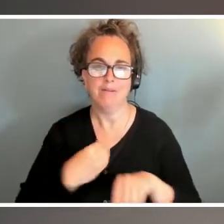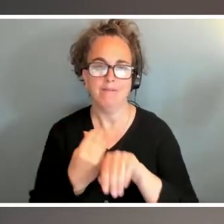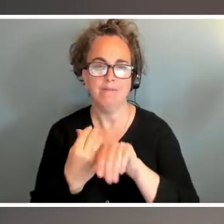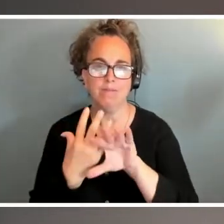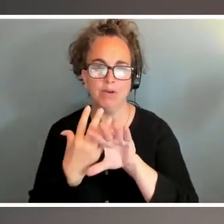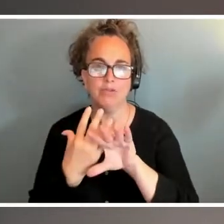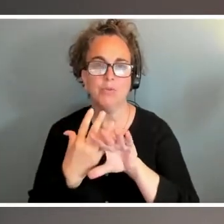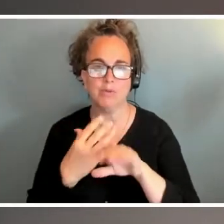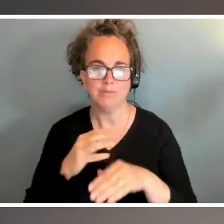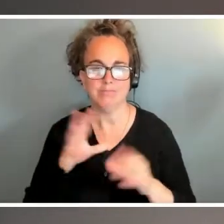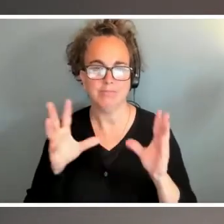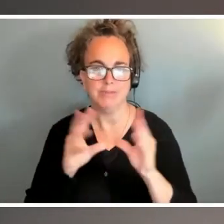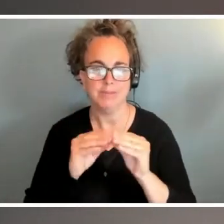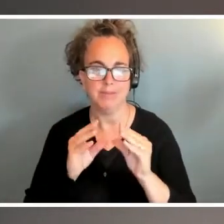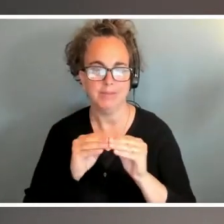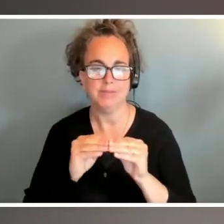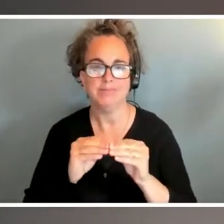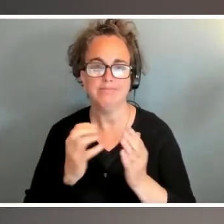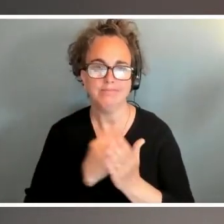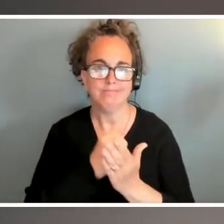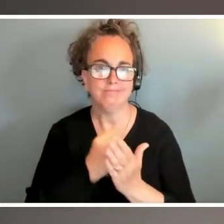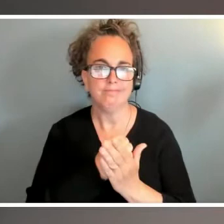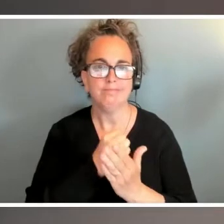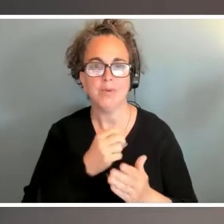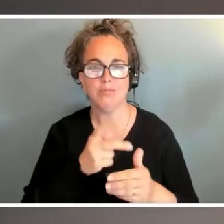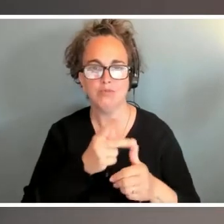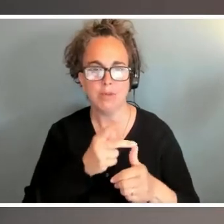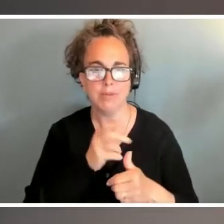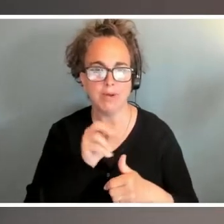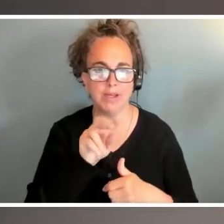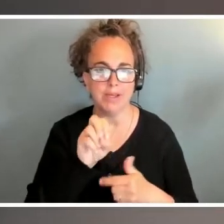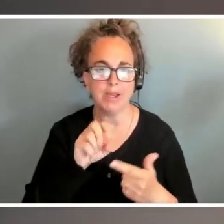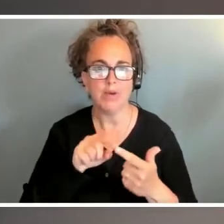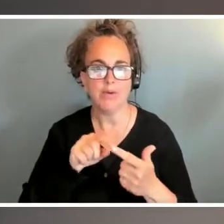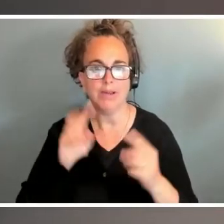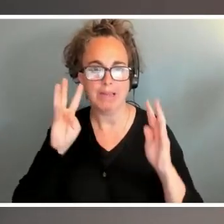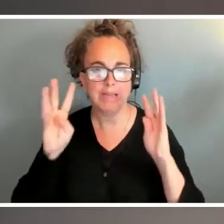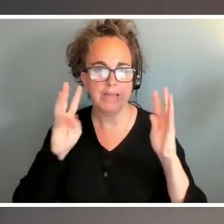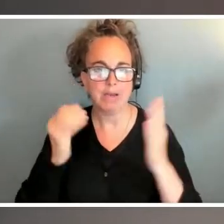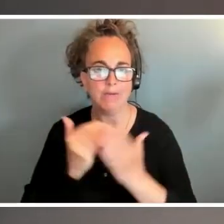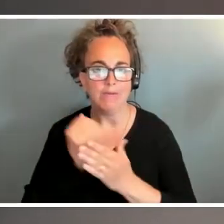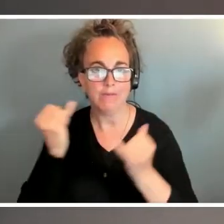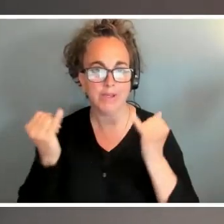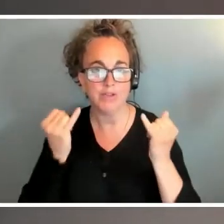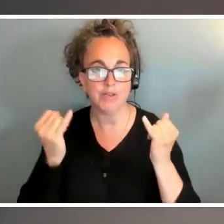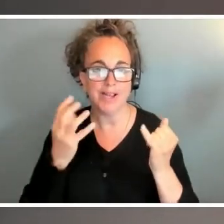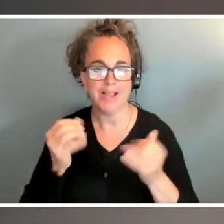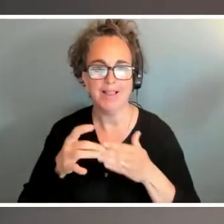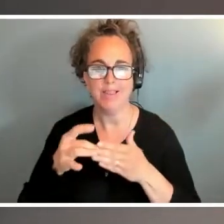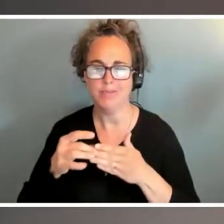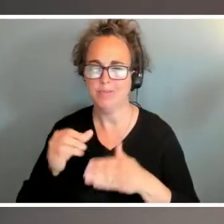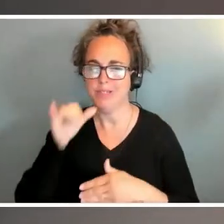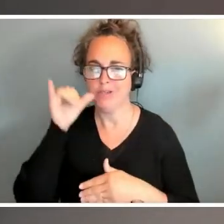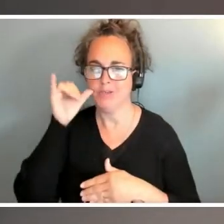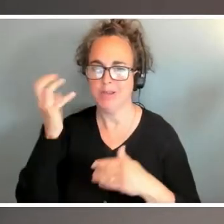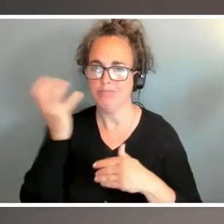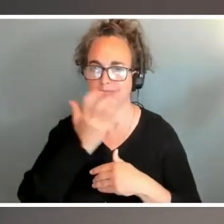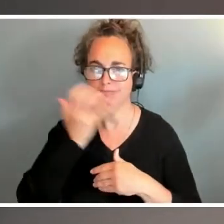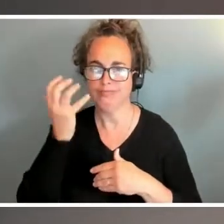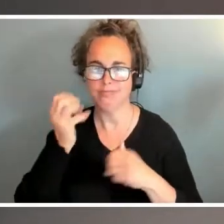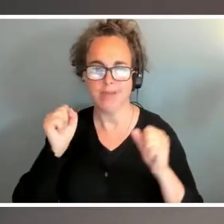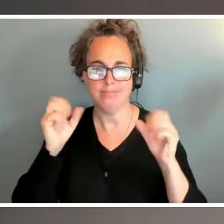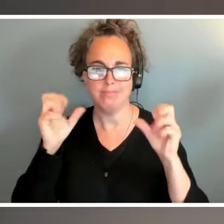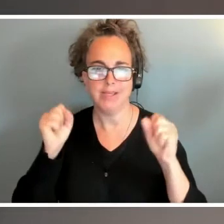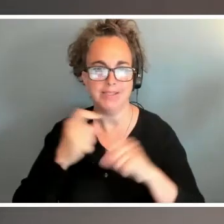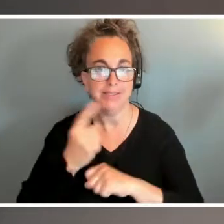Equity, Leveraging Primary Care, Innovation, and Leadership. Yesterday was such an amazing day. We focused on primary